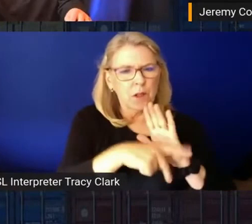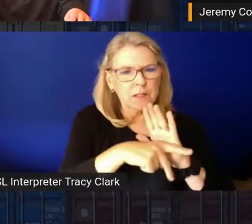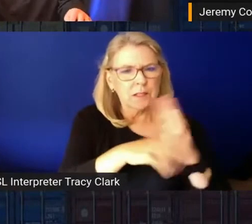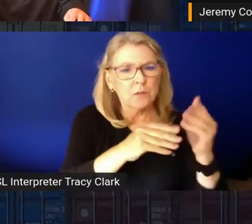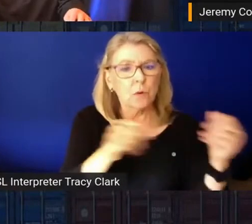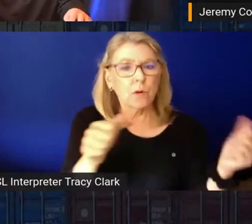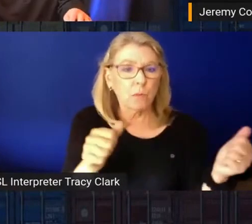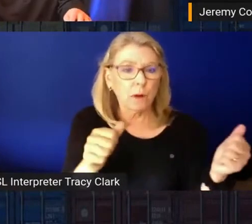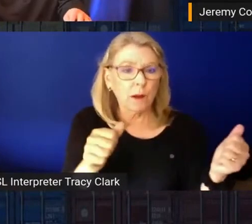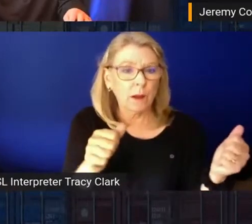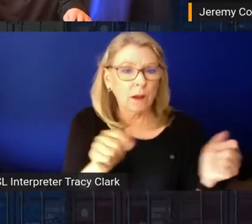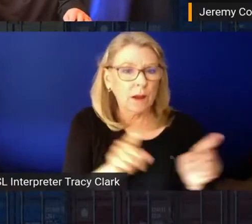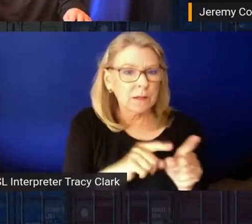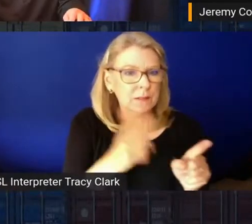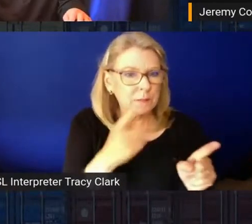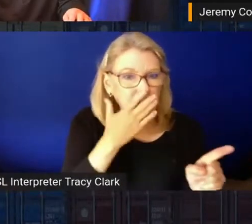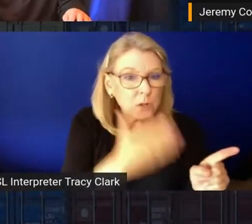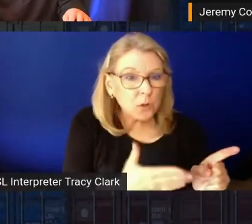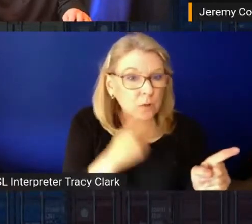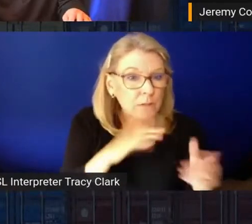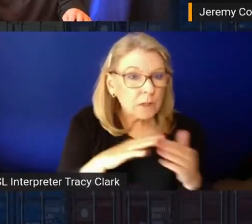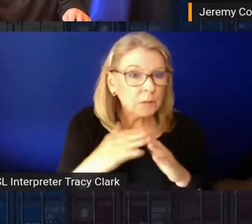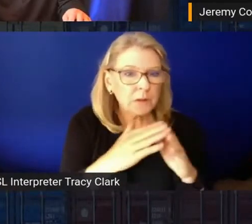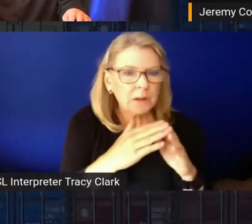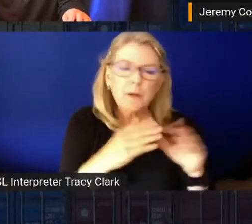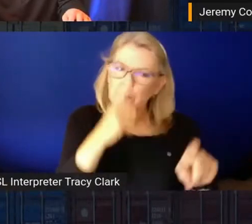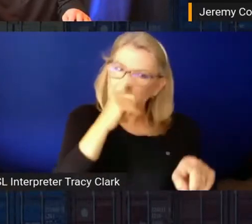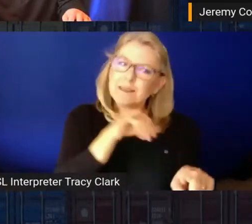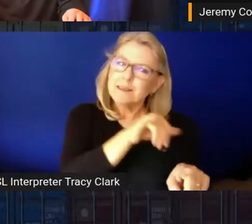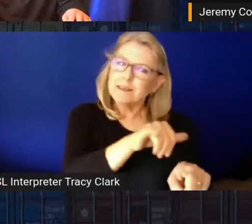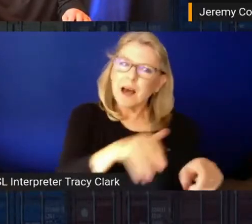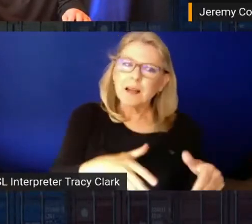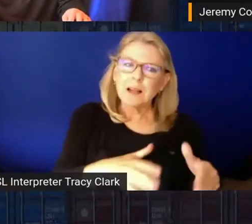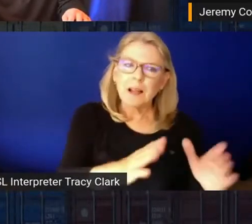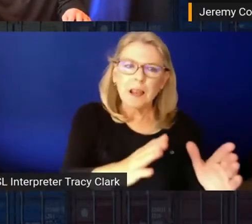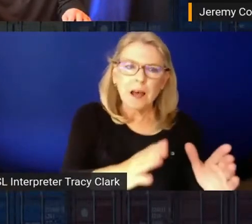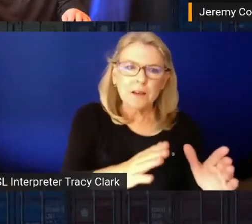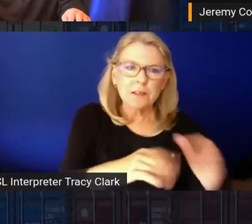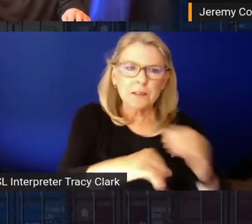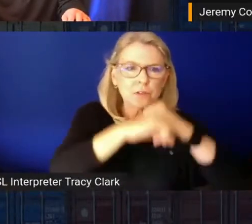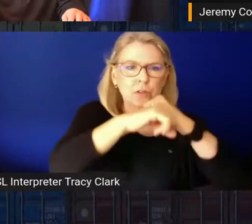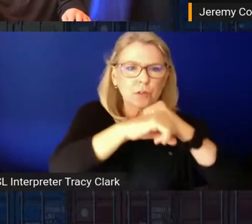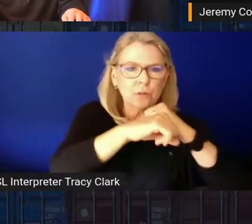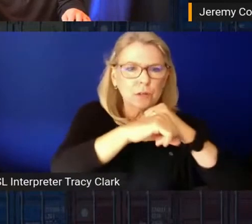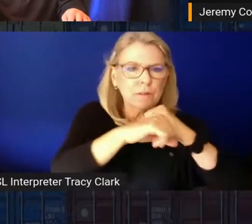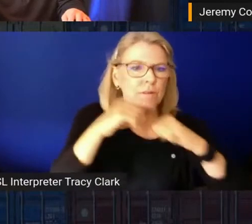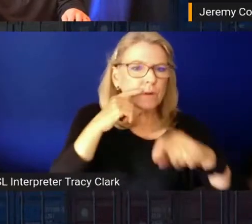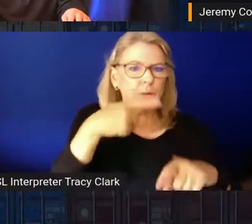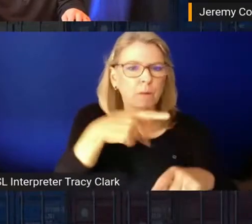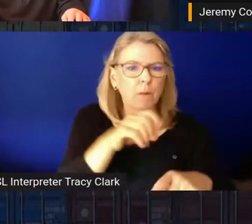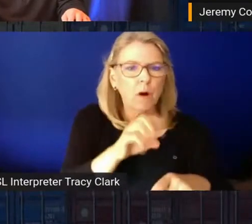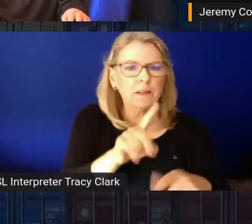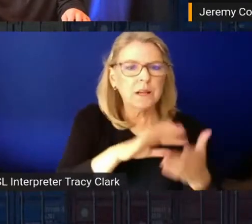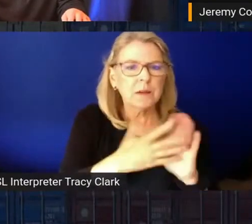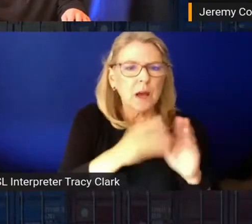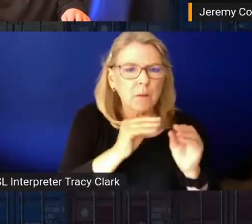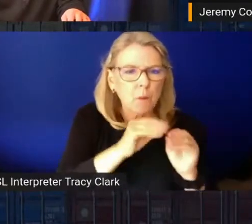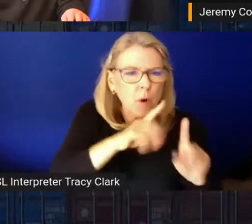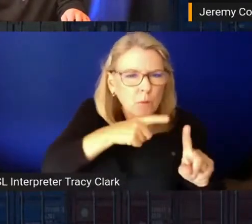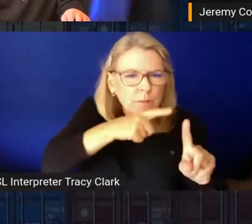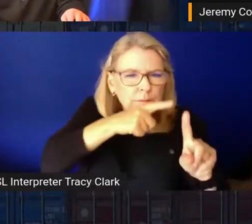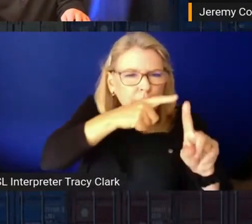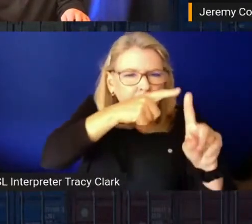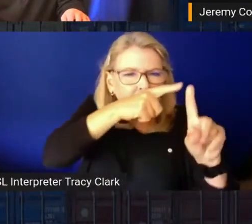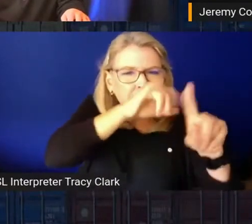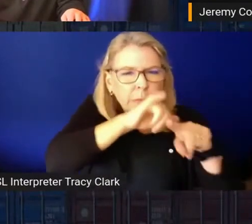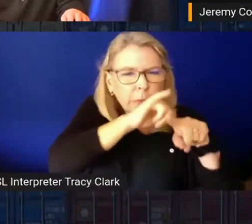let security of pods be more refined, and we can really focus in on what individual users and companies